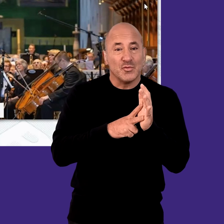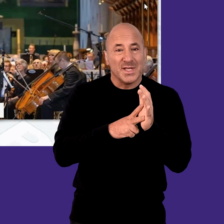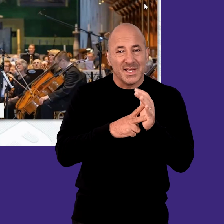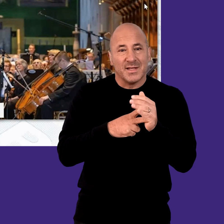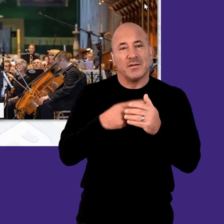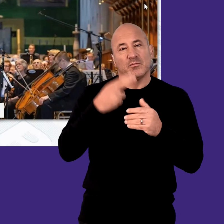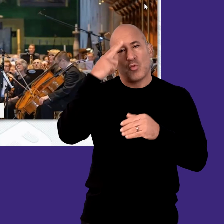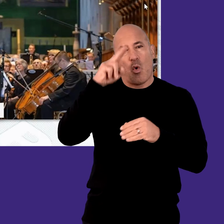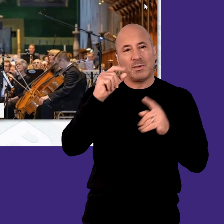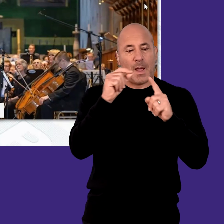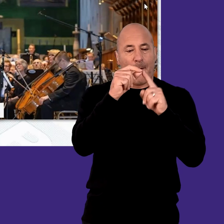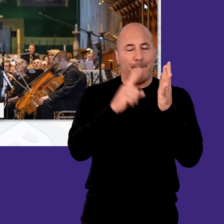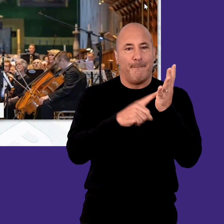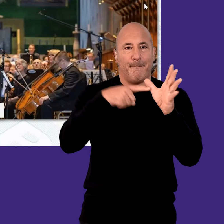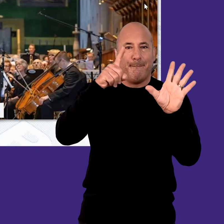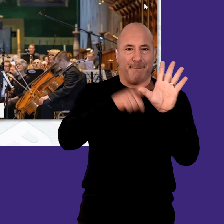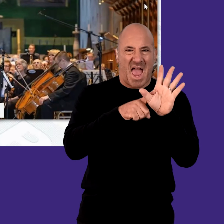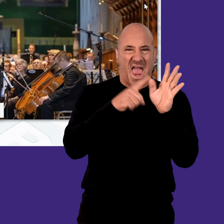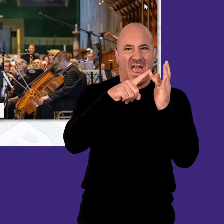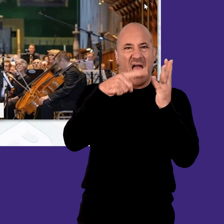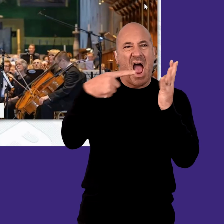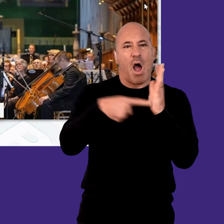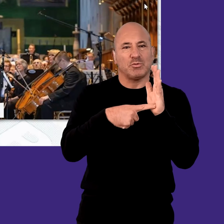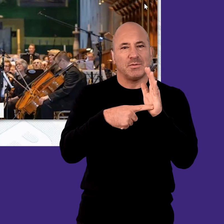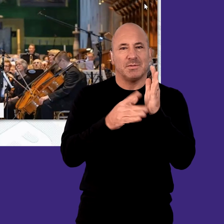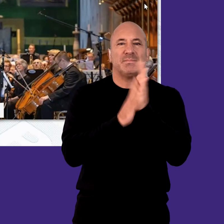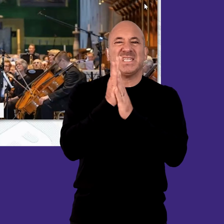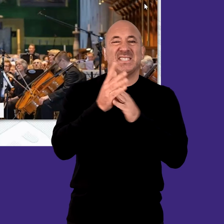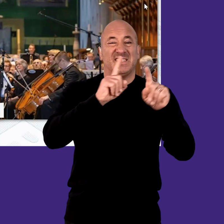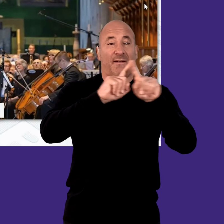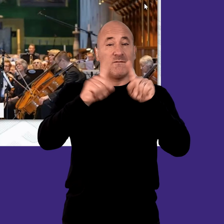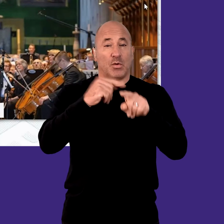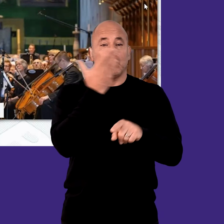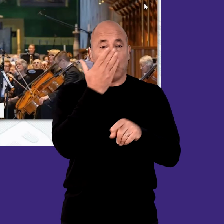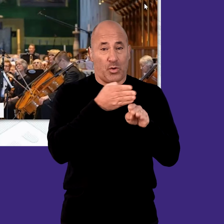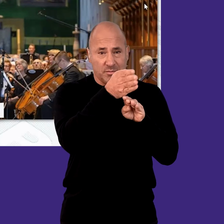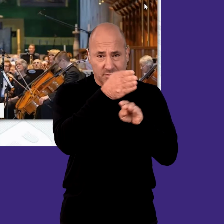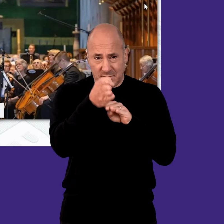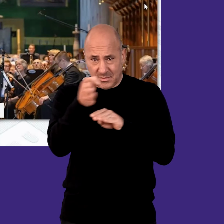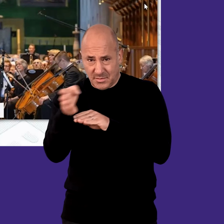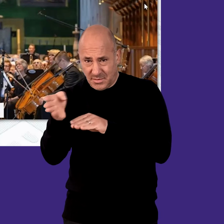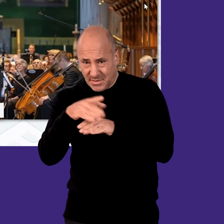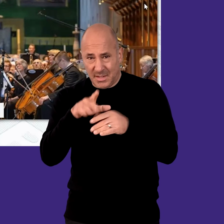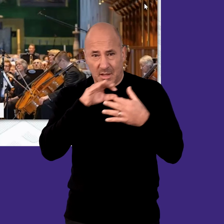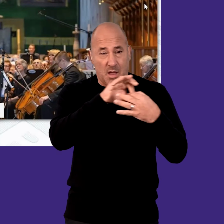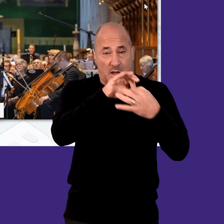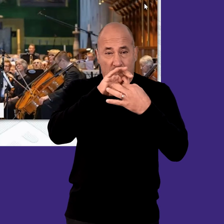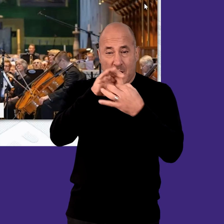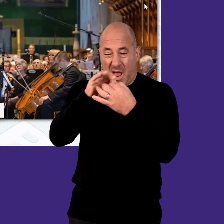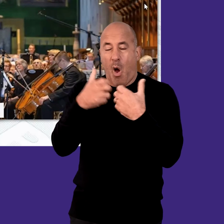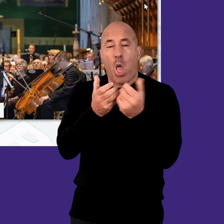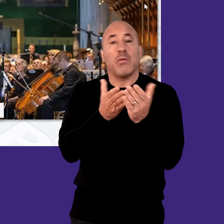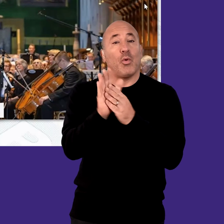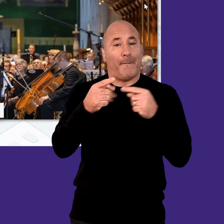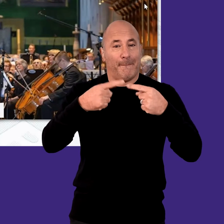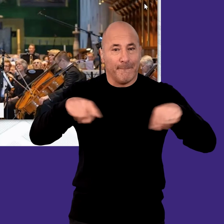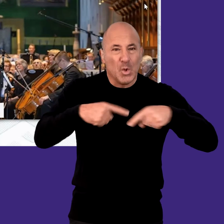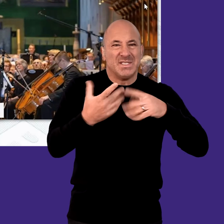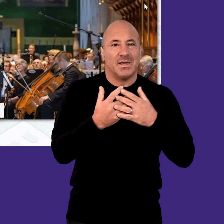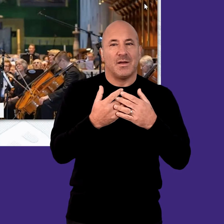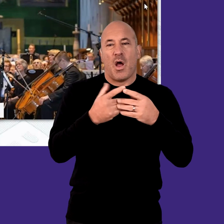So they came to Coventry and ran what they call play out. So several sessions with different schools in the